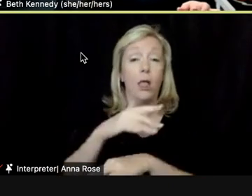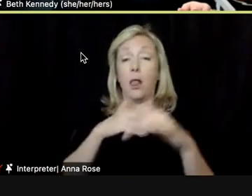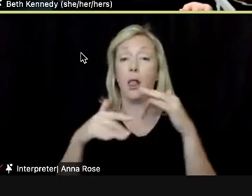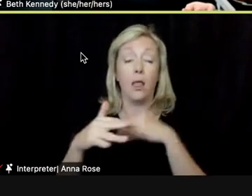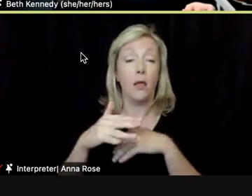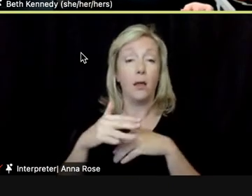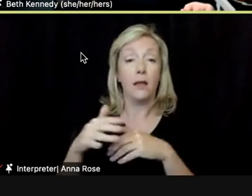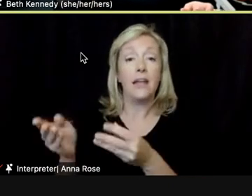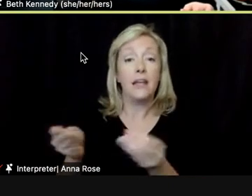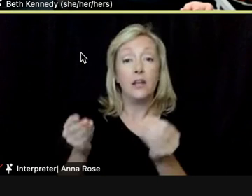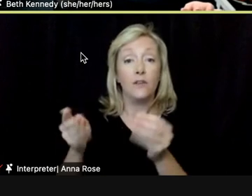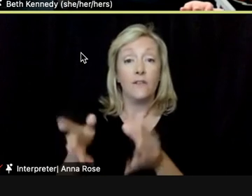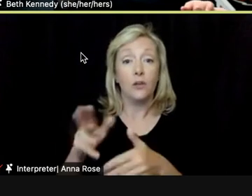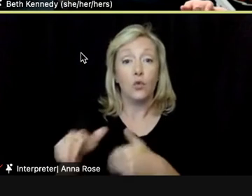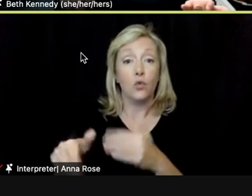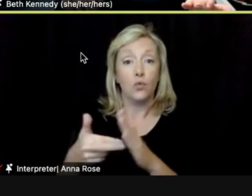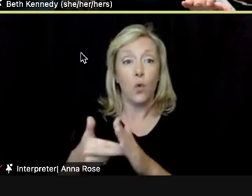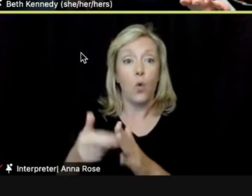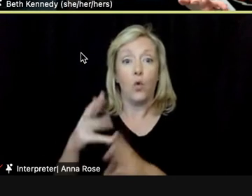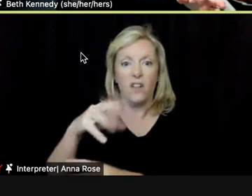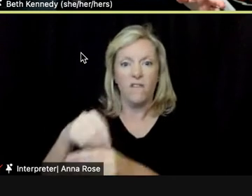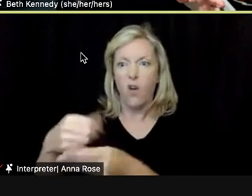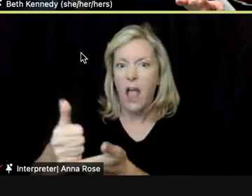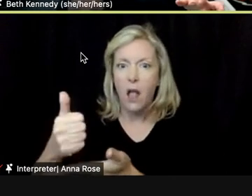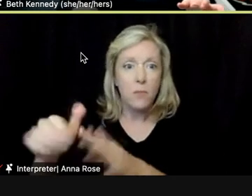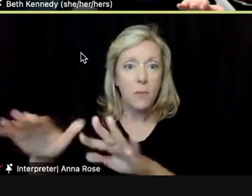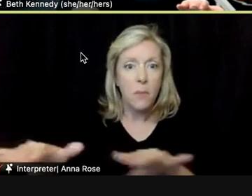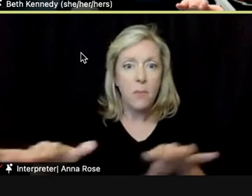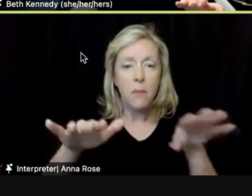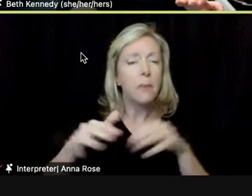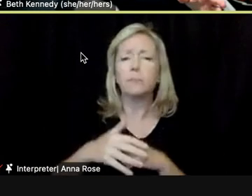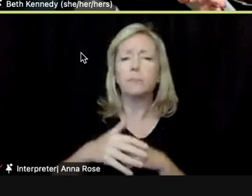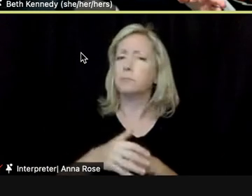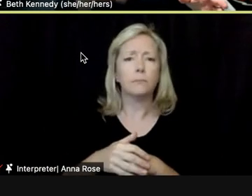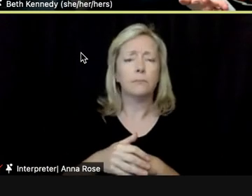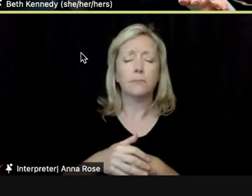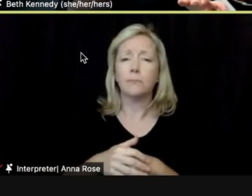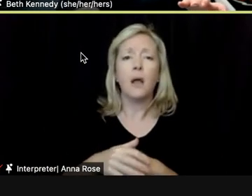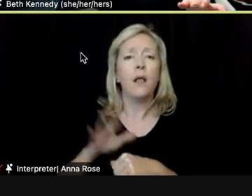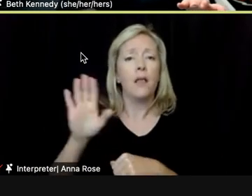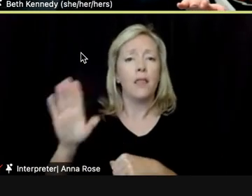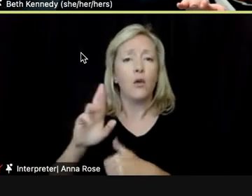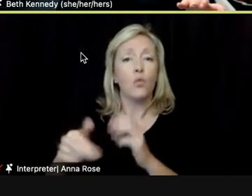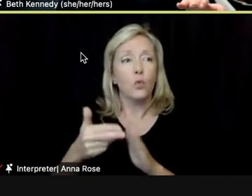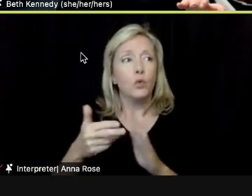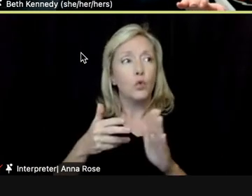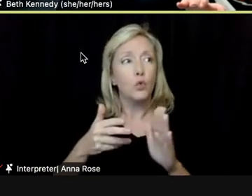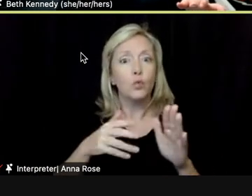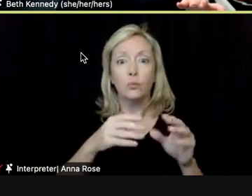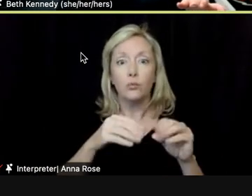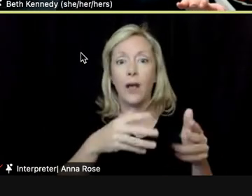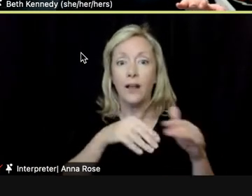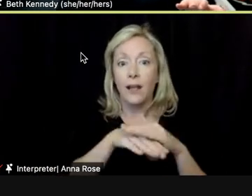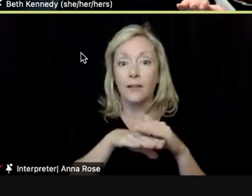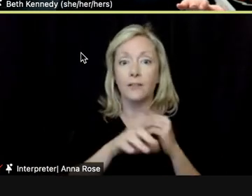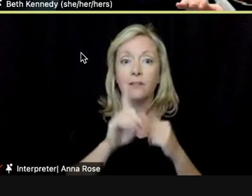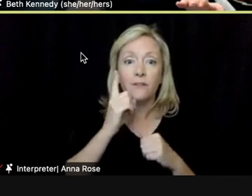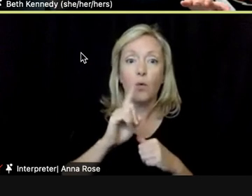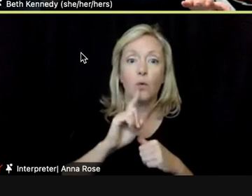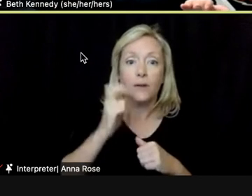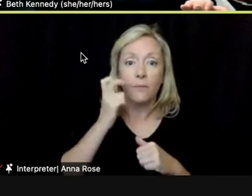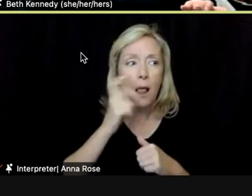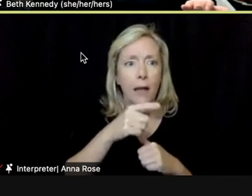different chaos that's happening in the room. They're assigned to that person to provide access to that person.